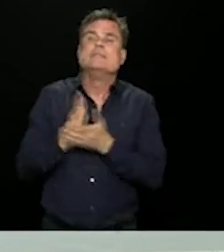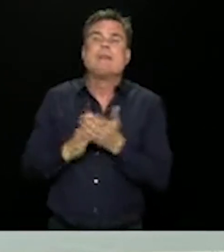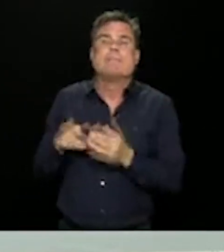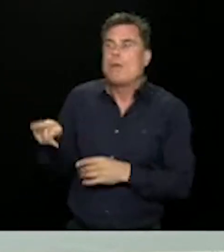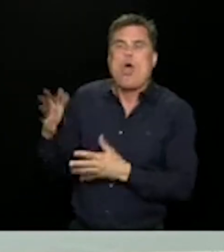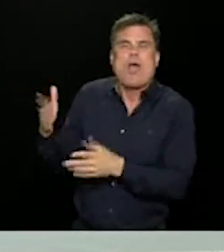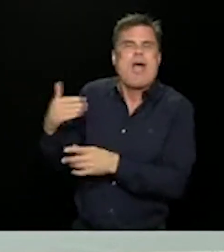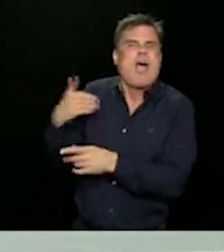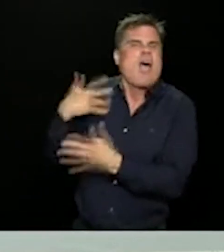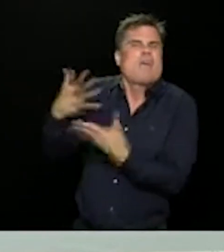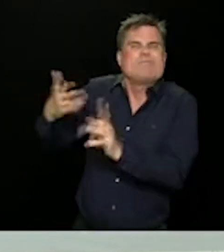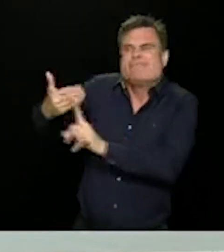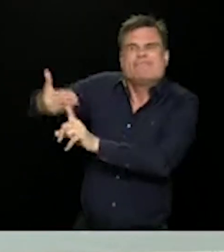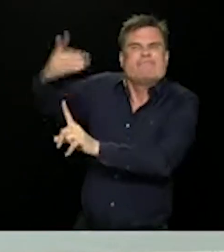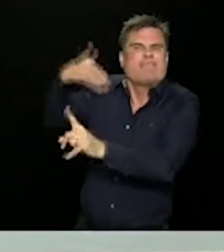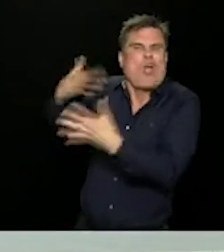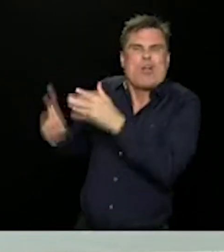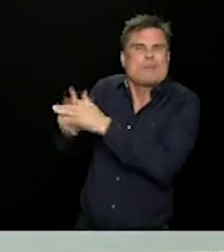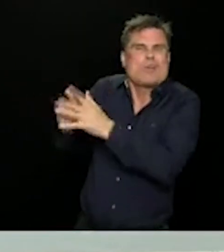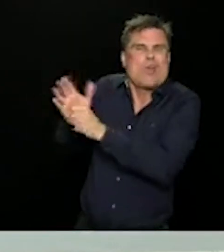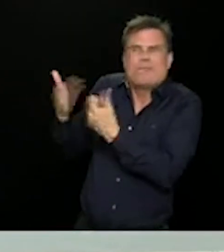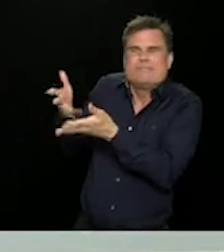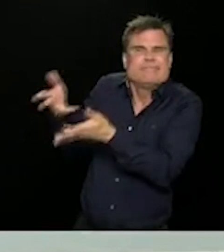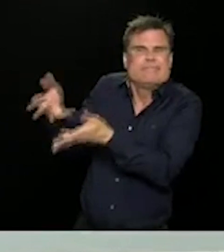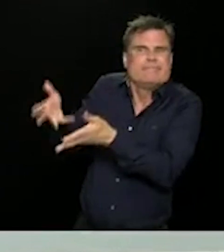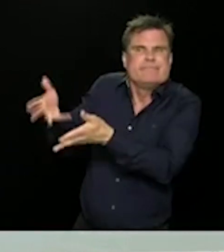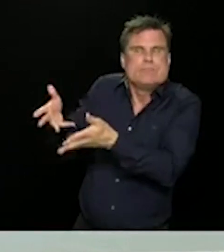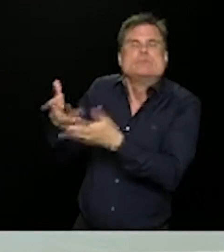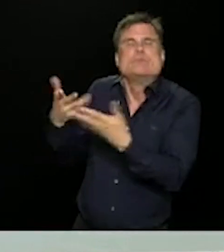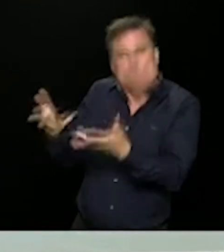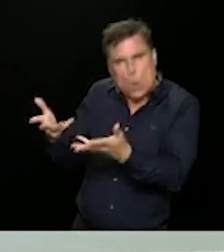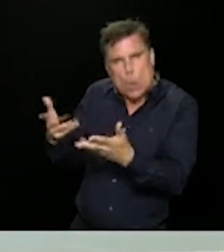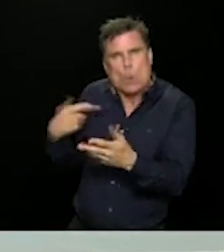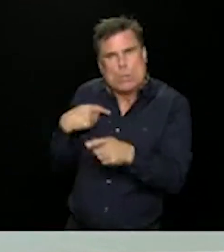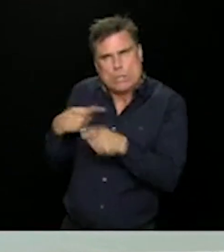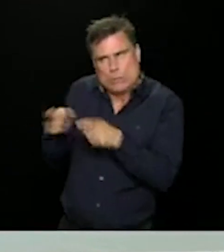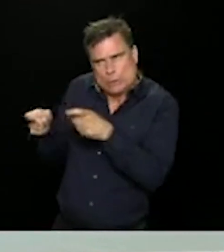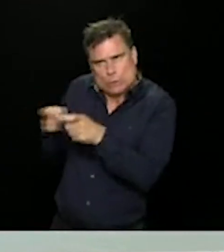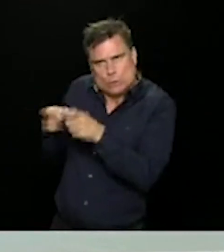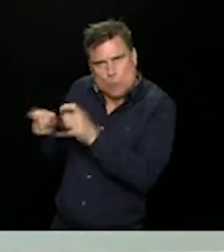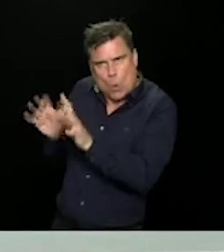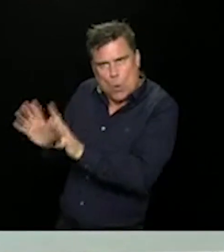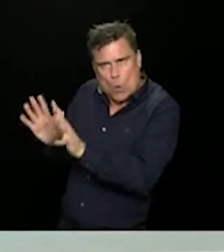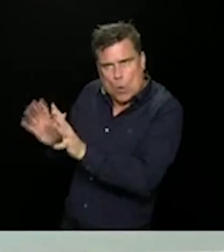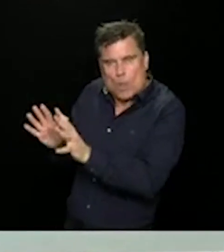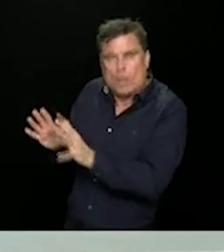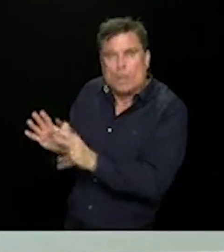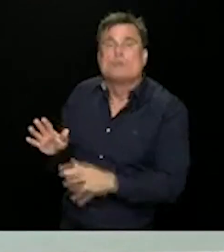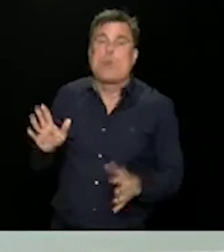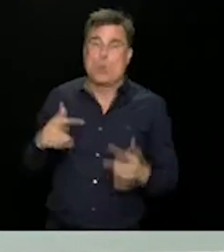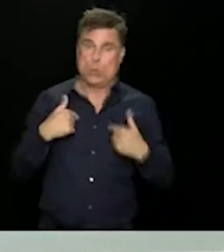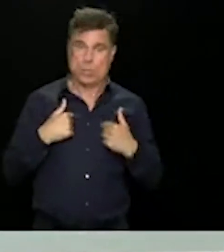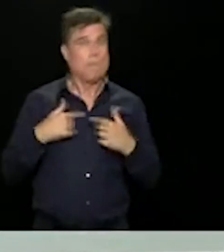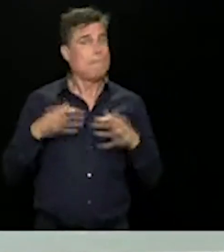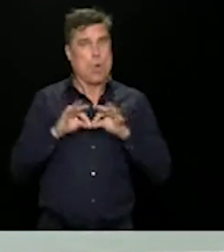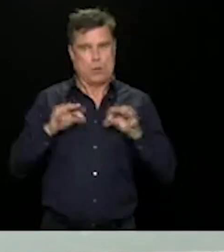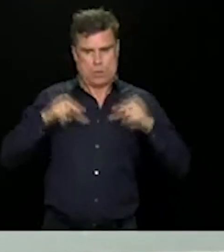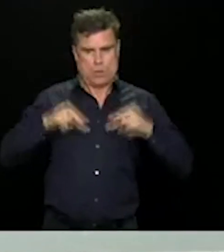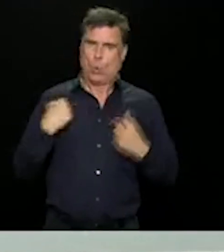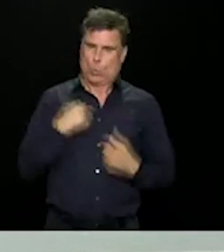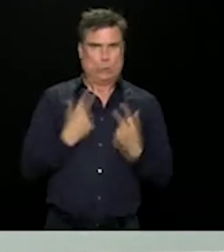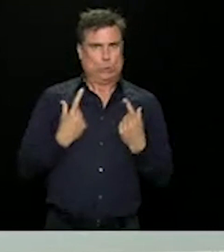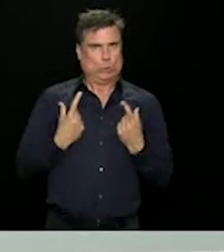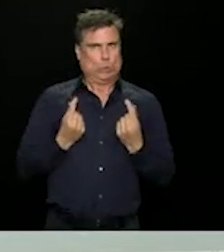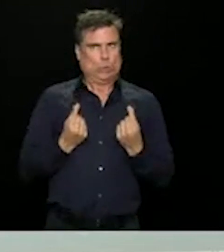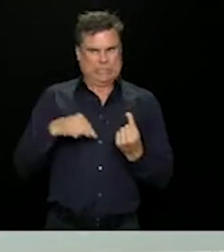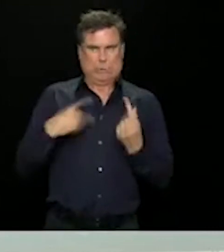public health, we need to manage every single case to make sure that we don't get these super spreader events. And some of them we